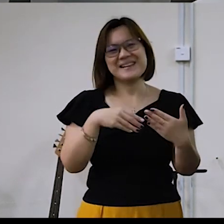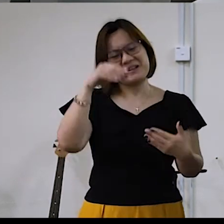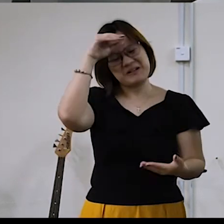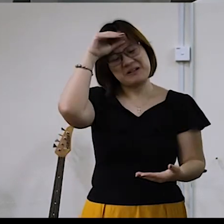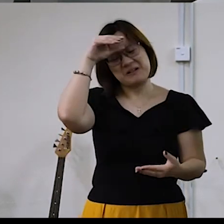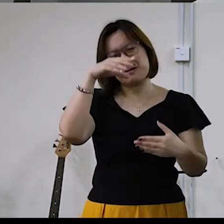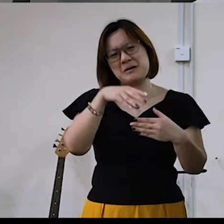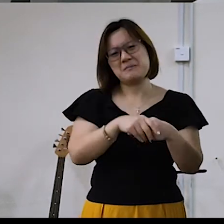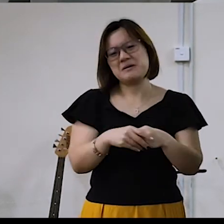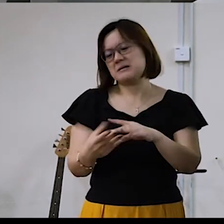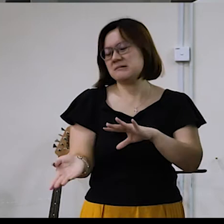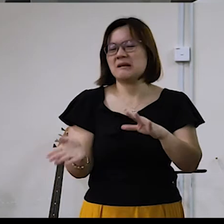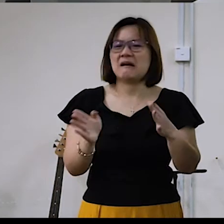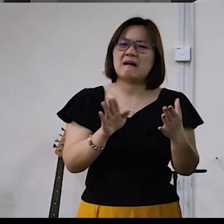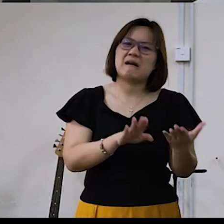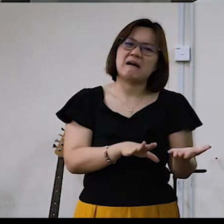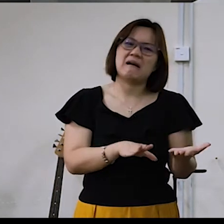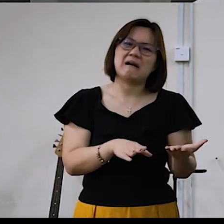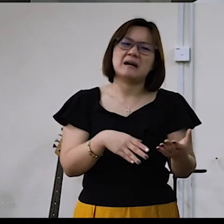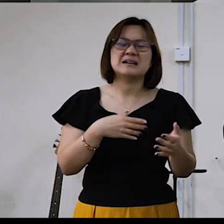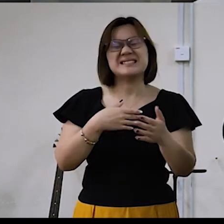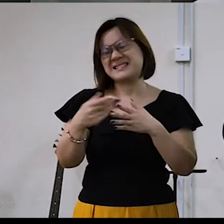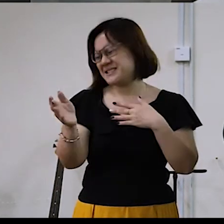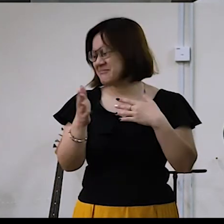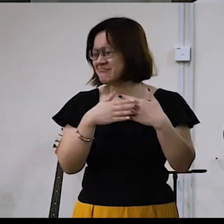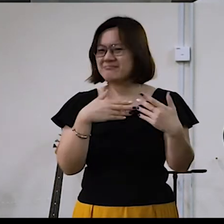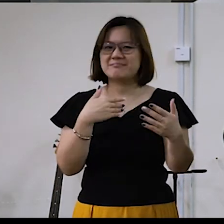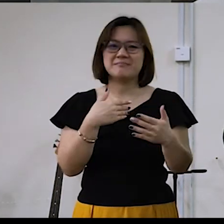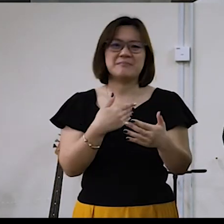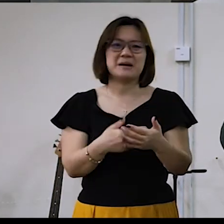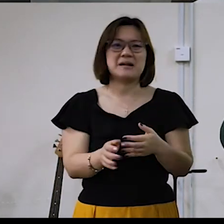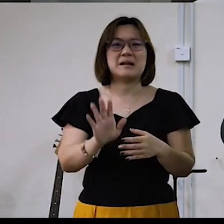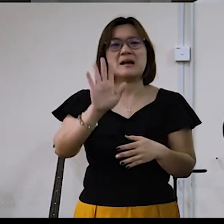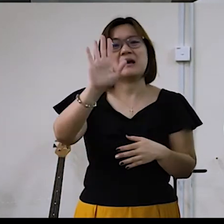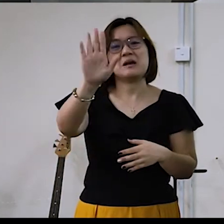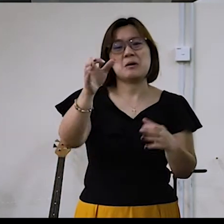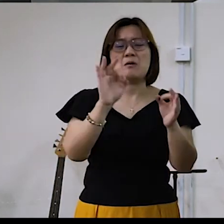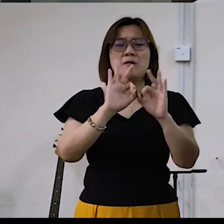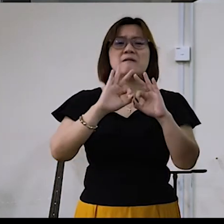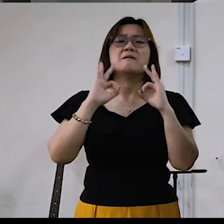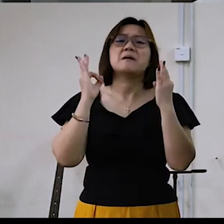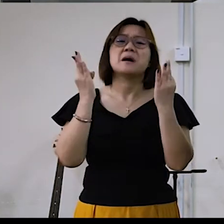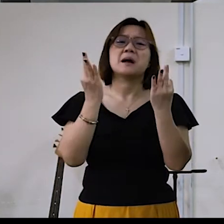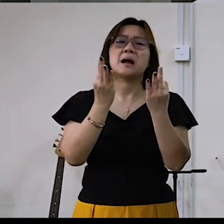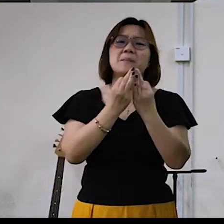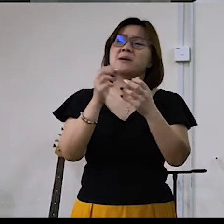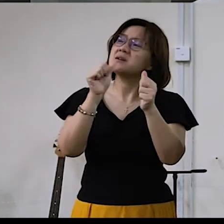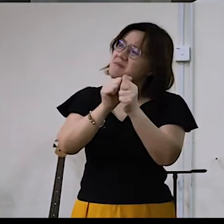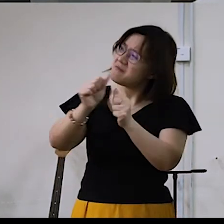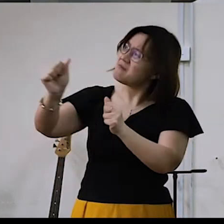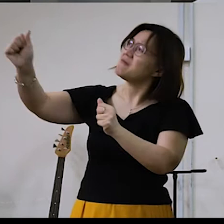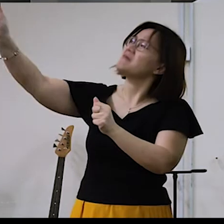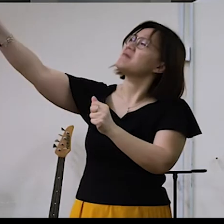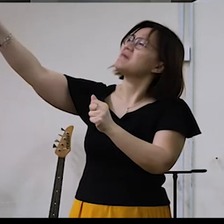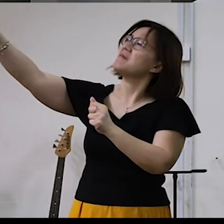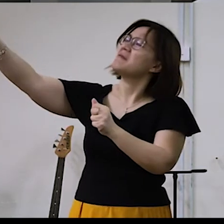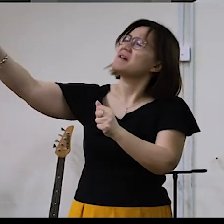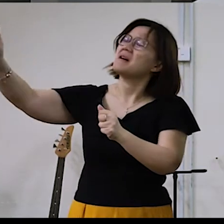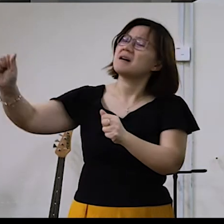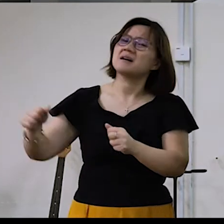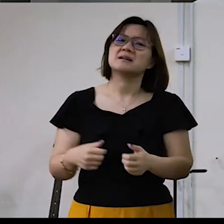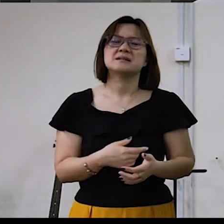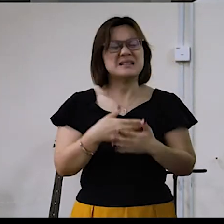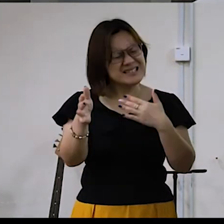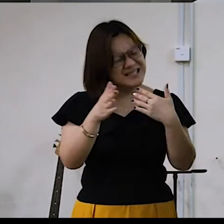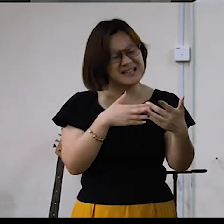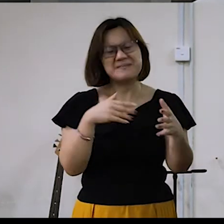Oh, my daughter is in there, or my son is there, I feel so sad. I tell you, compared to your daughter and your son and the Holy Spirit,